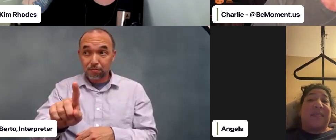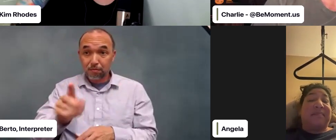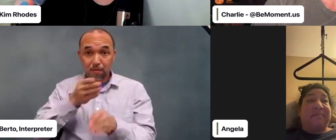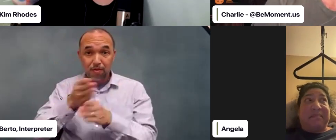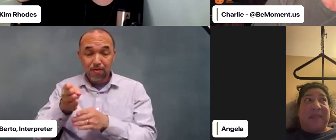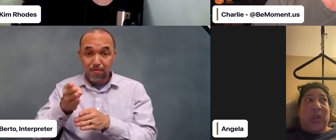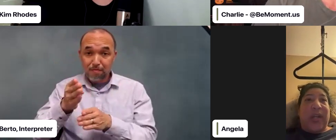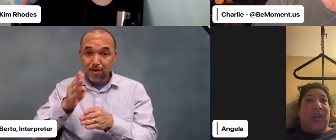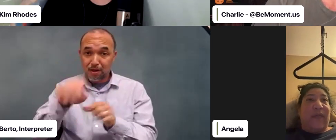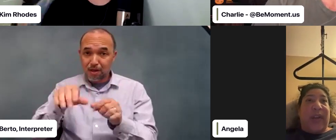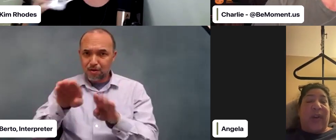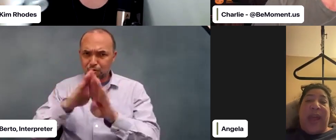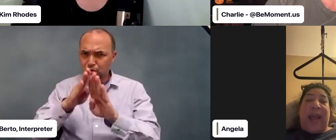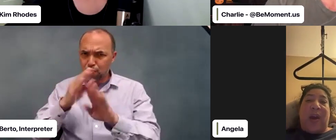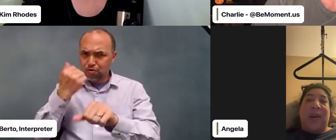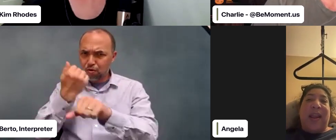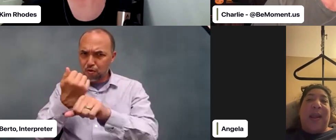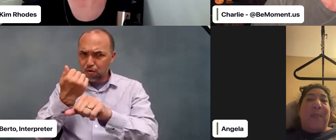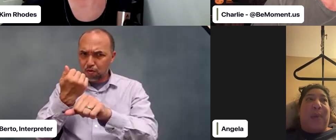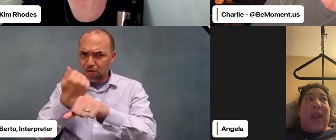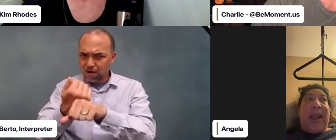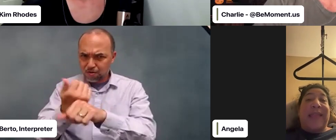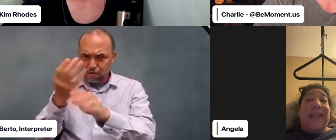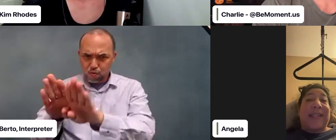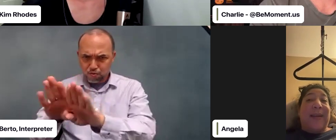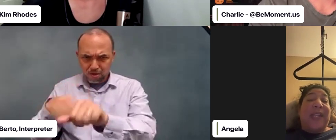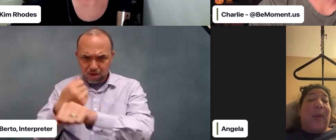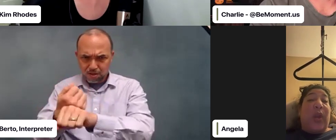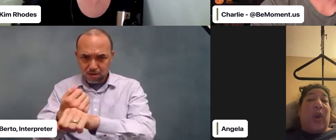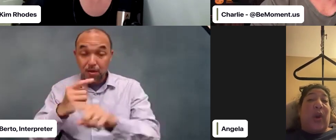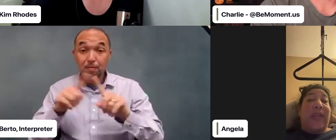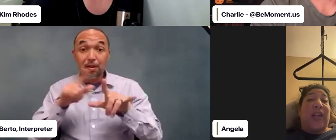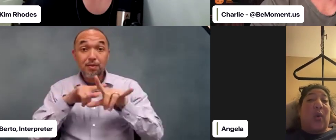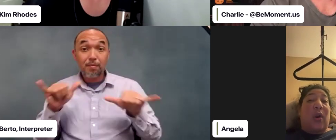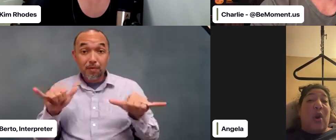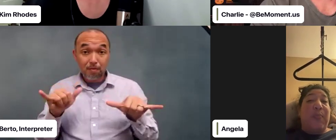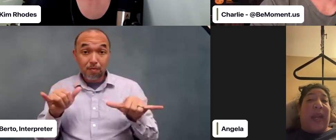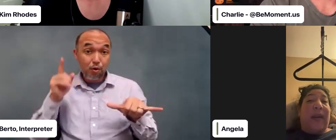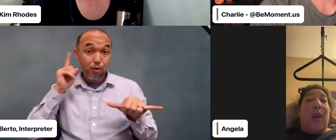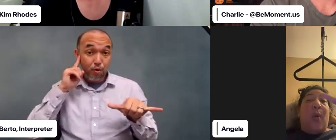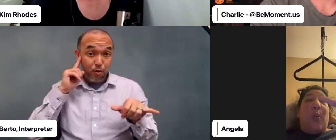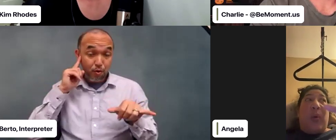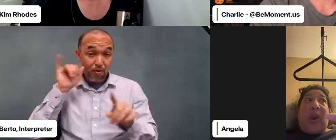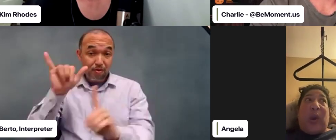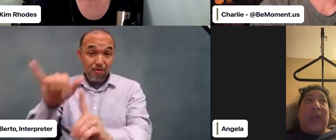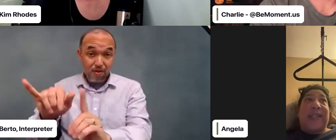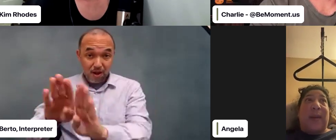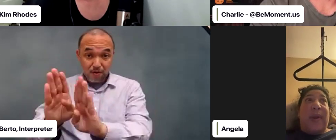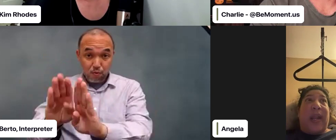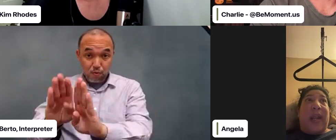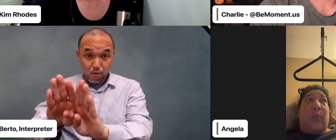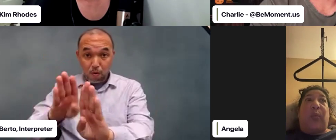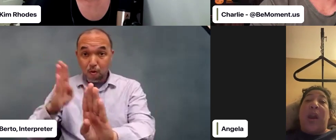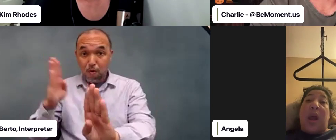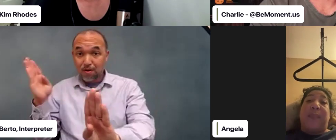locked. So we couldn't figure that out. But at that same time we heard that door open, we heard